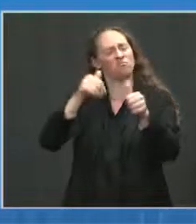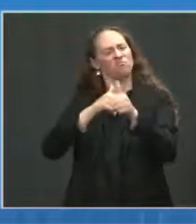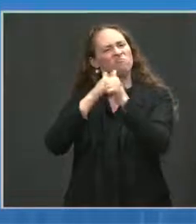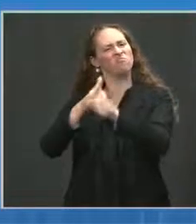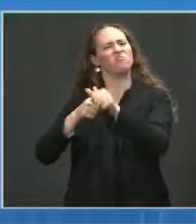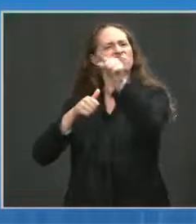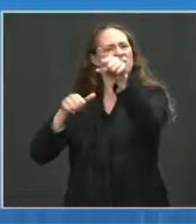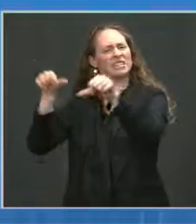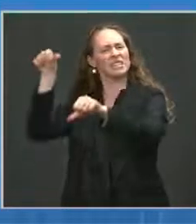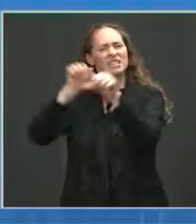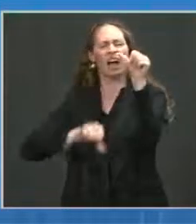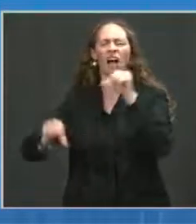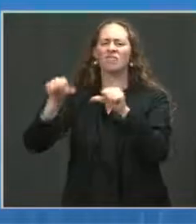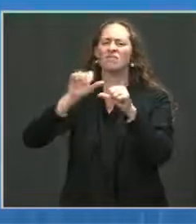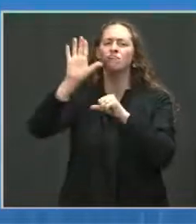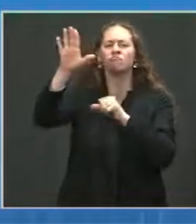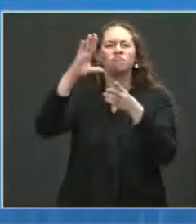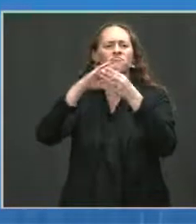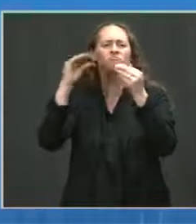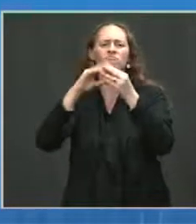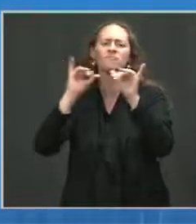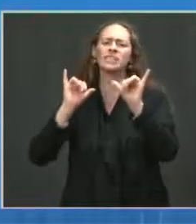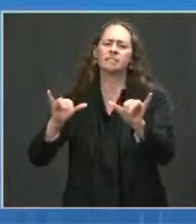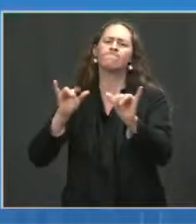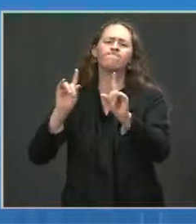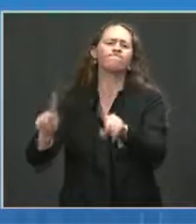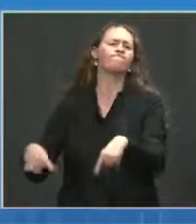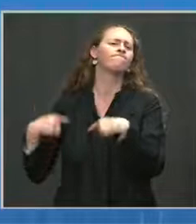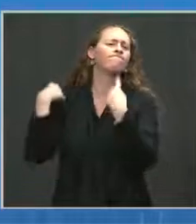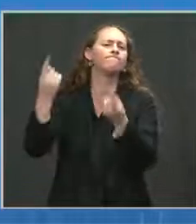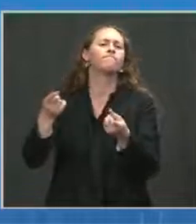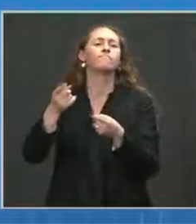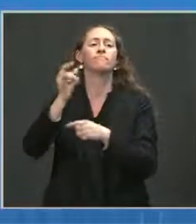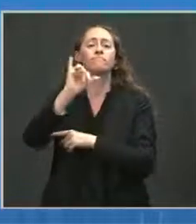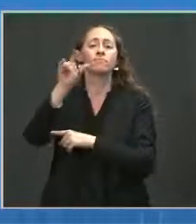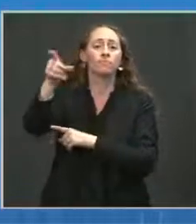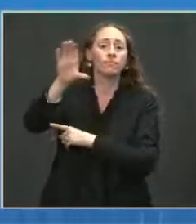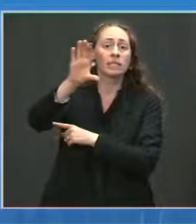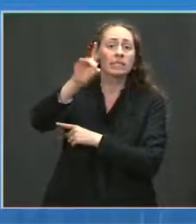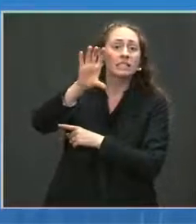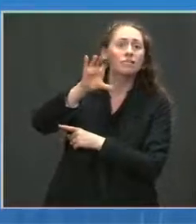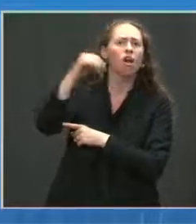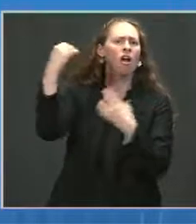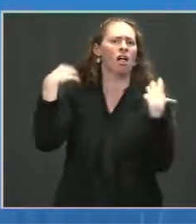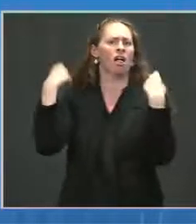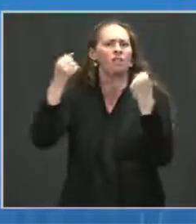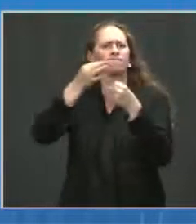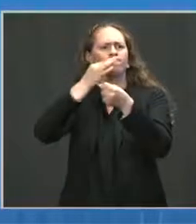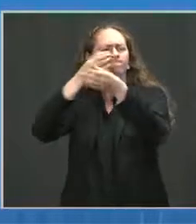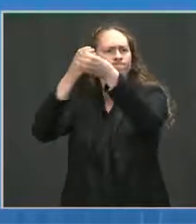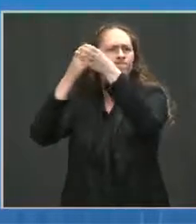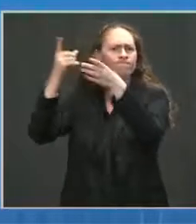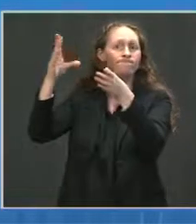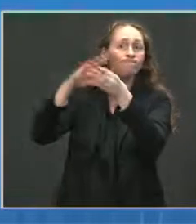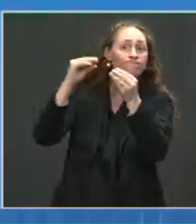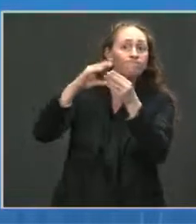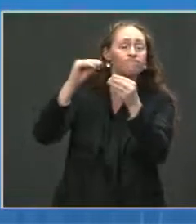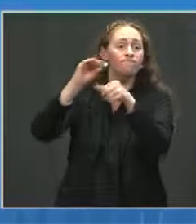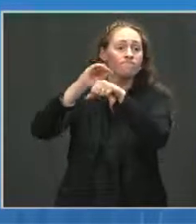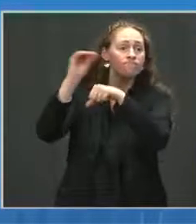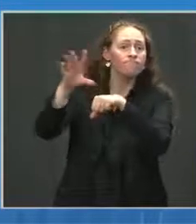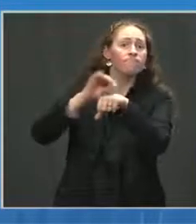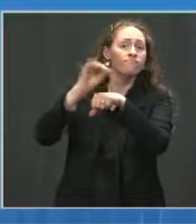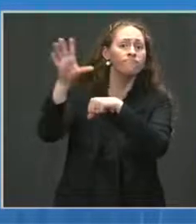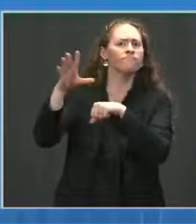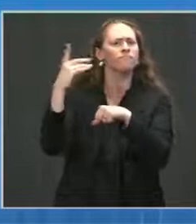approach. And CDC and our other health experts are doing just that, leading with science and facts. We never